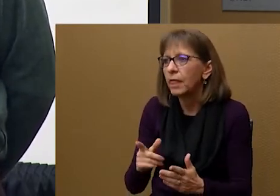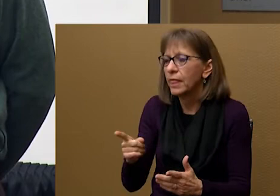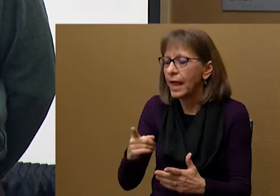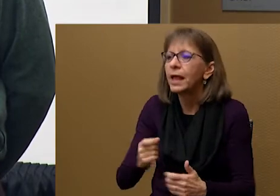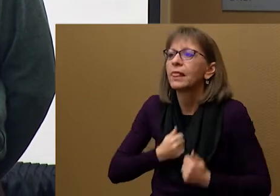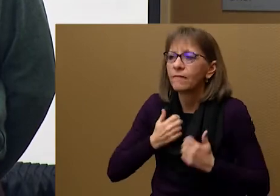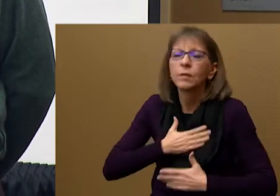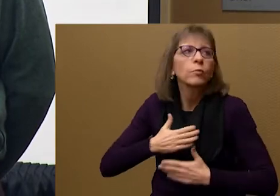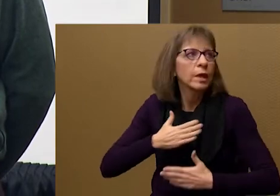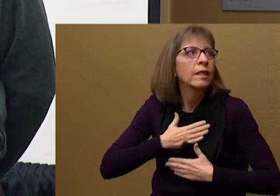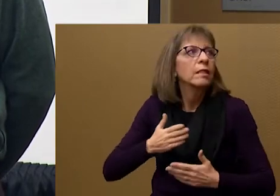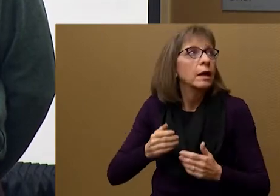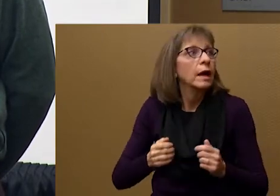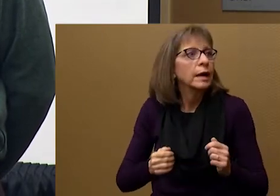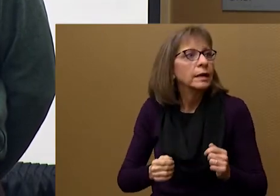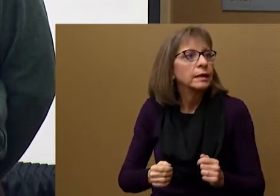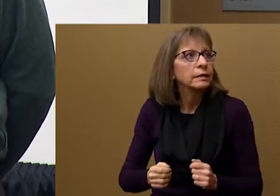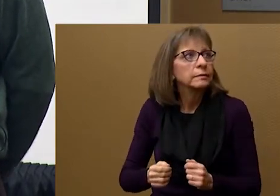okay,